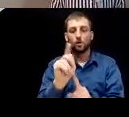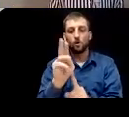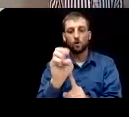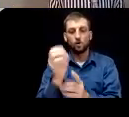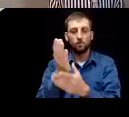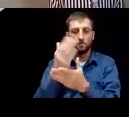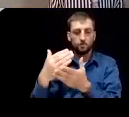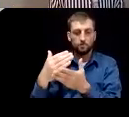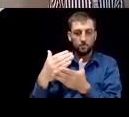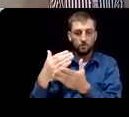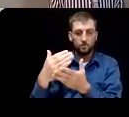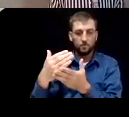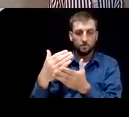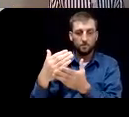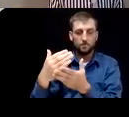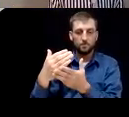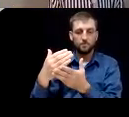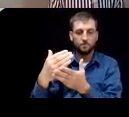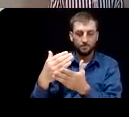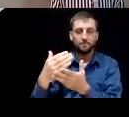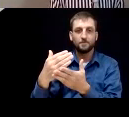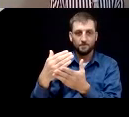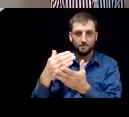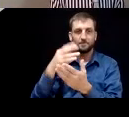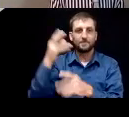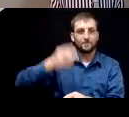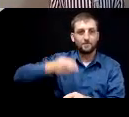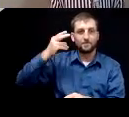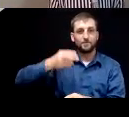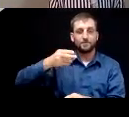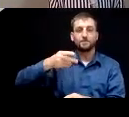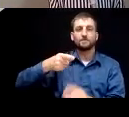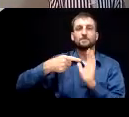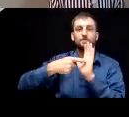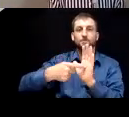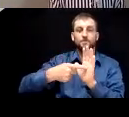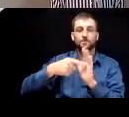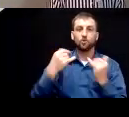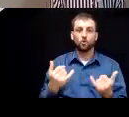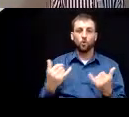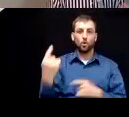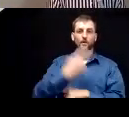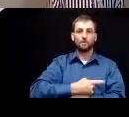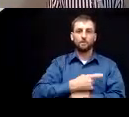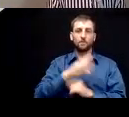serves as a foundation for our current cultural identity. I'll use Louisiana as an